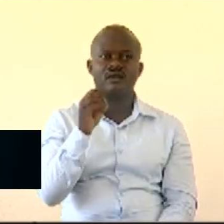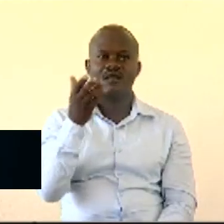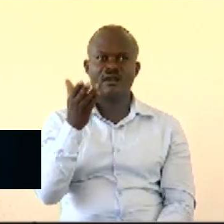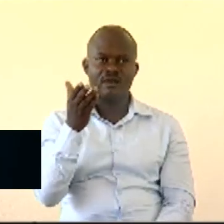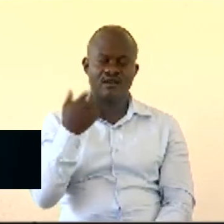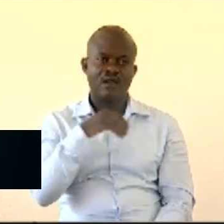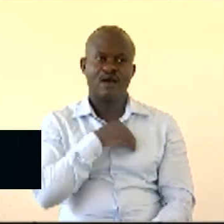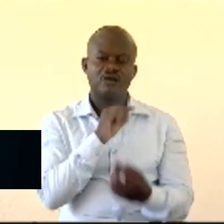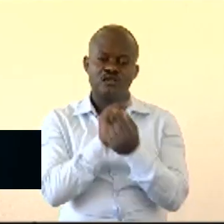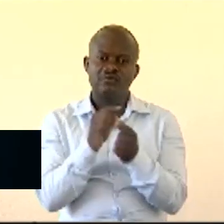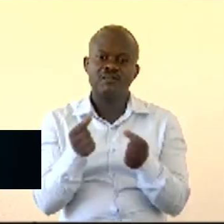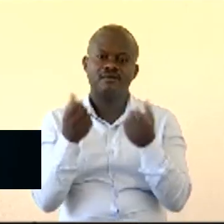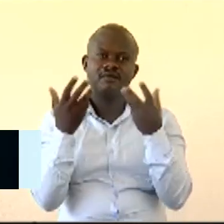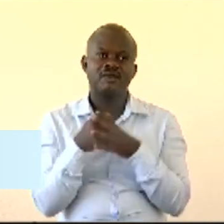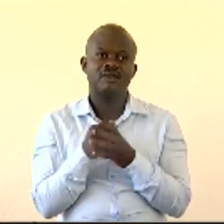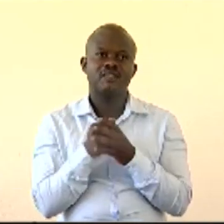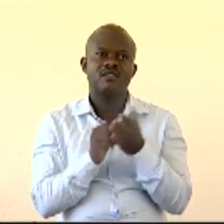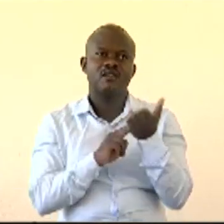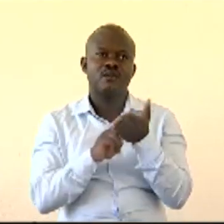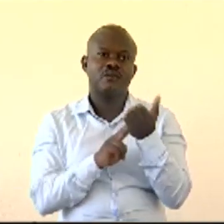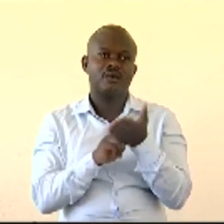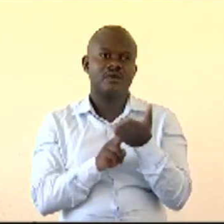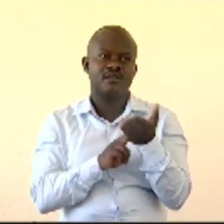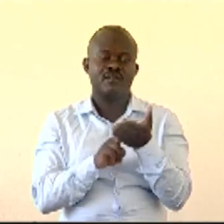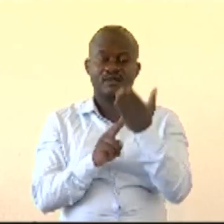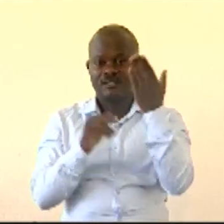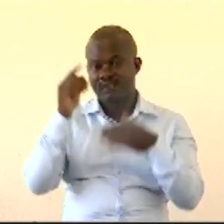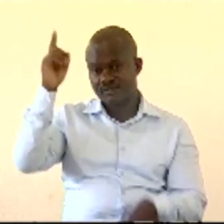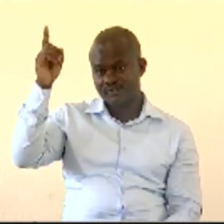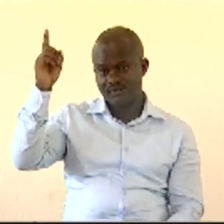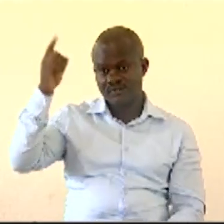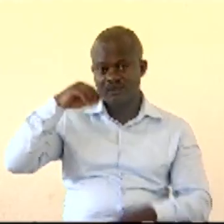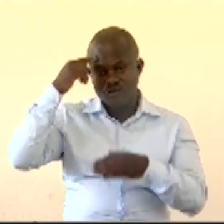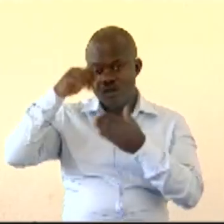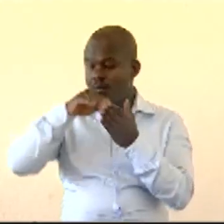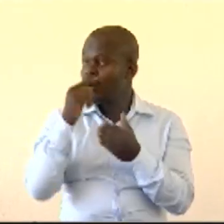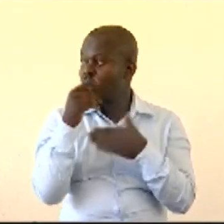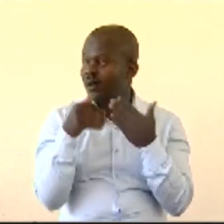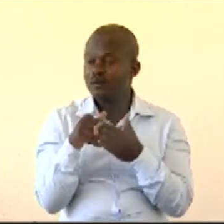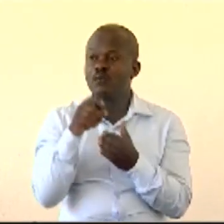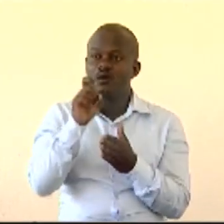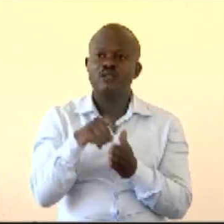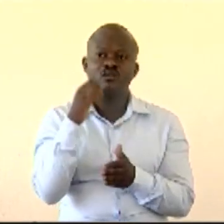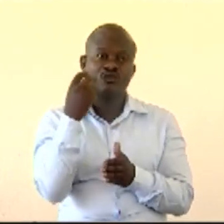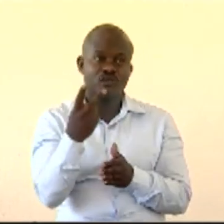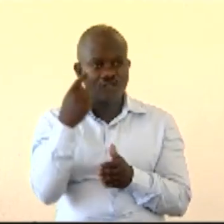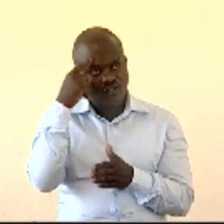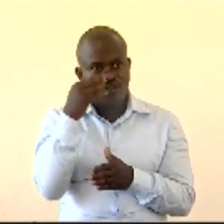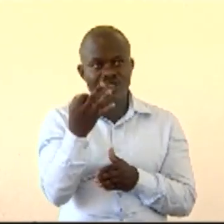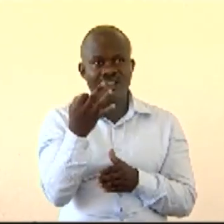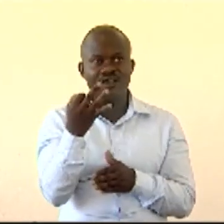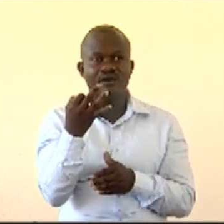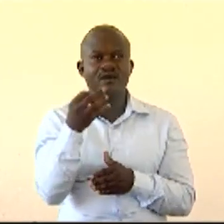I going to need using the balanced equation here? For 1 mole, we need 2. For 3